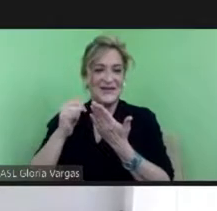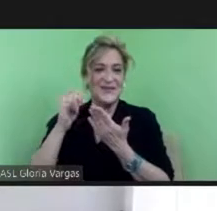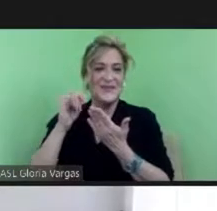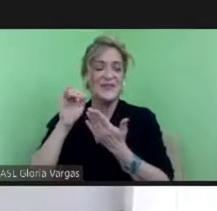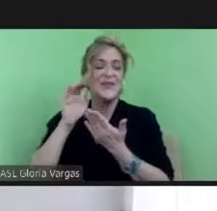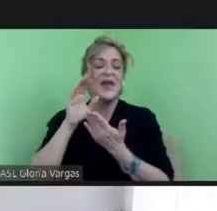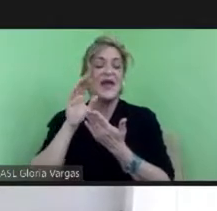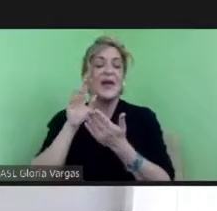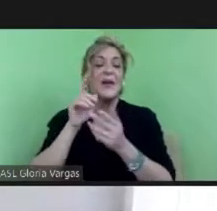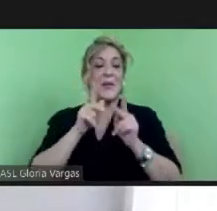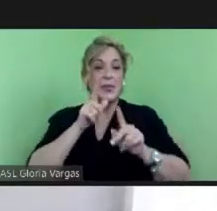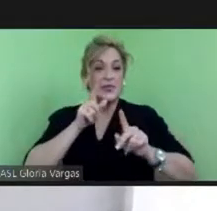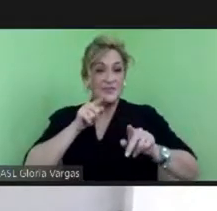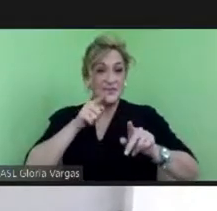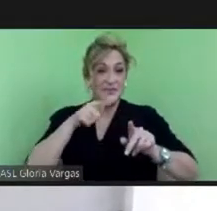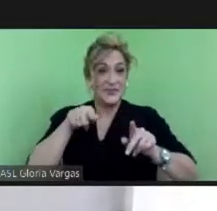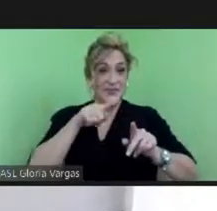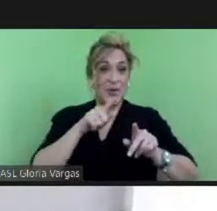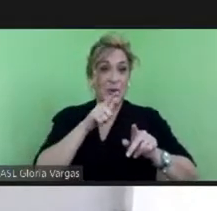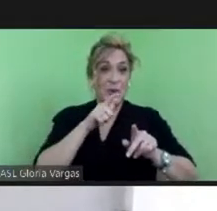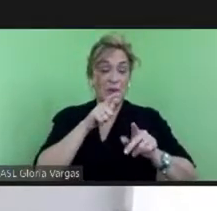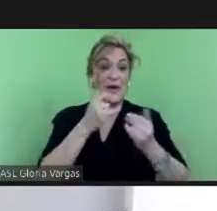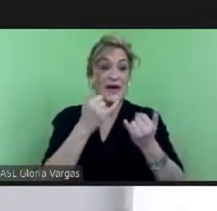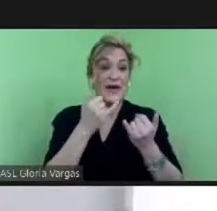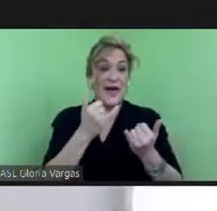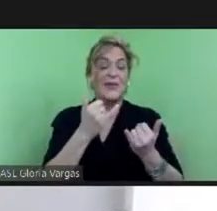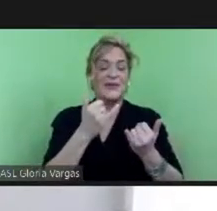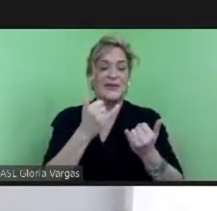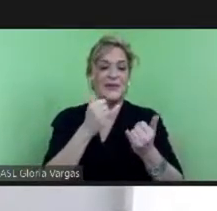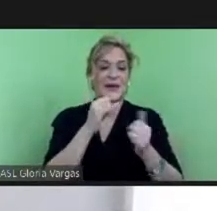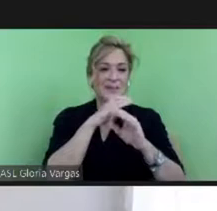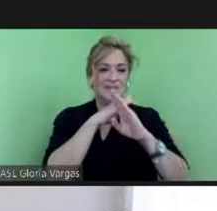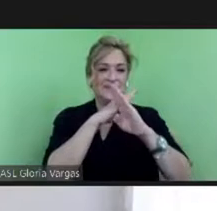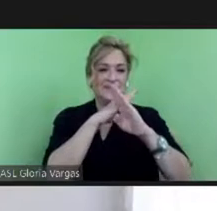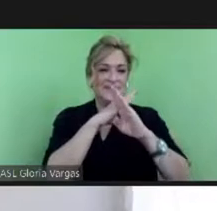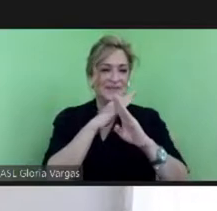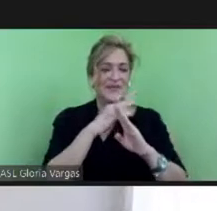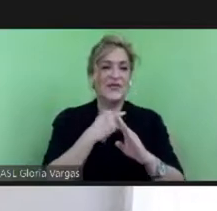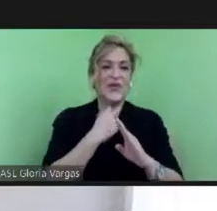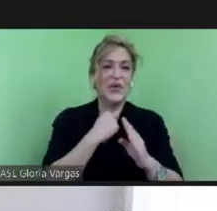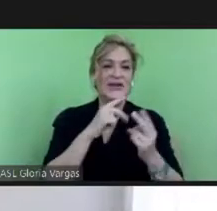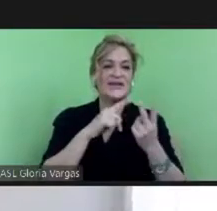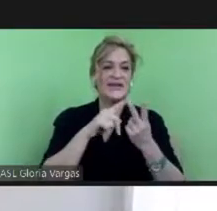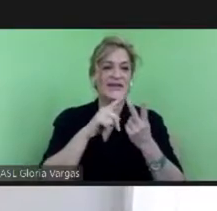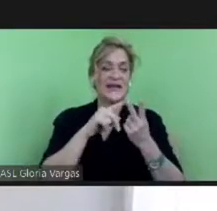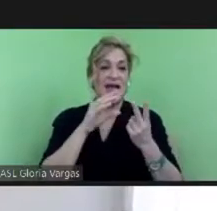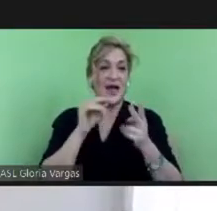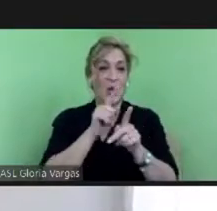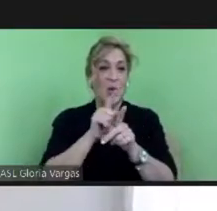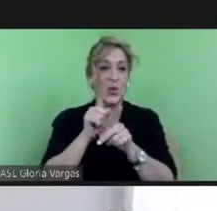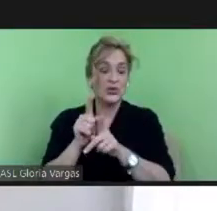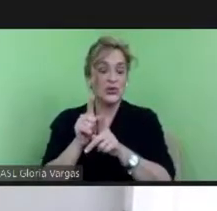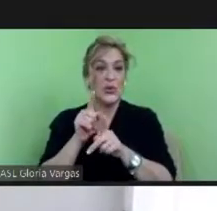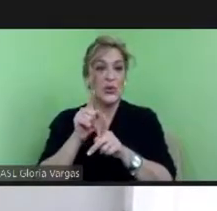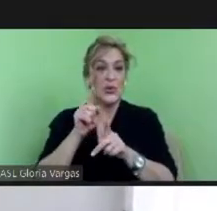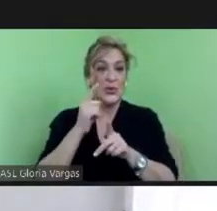Attendees all have their microphones automatically muted and cameras off. We will also ask our panelists to keep your microphones